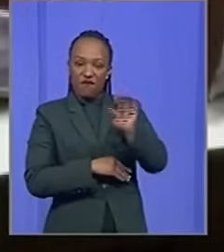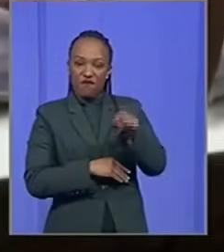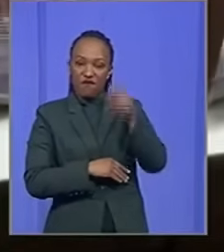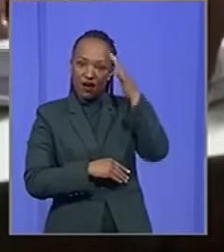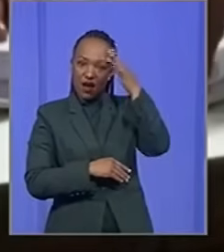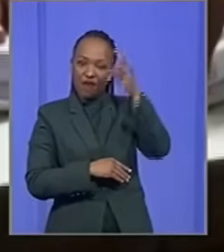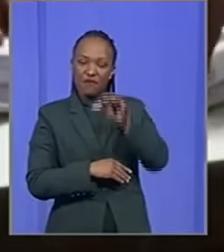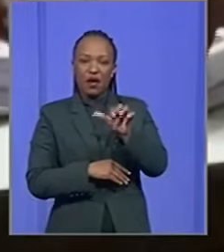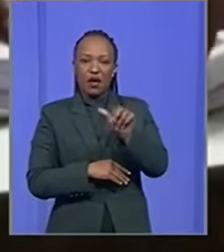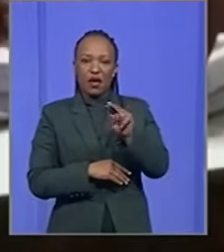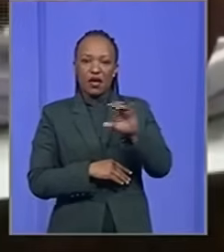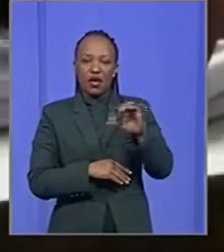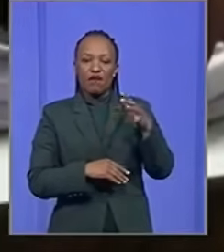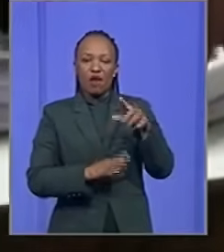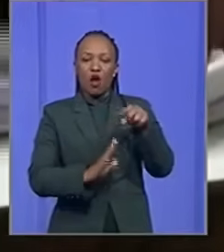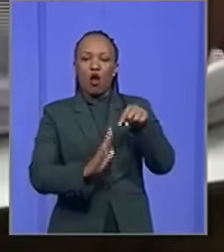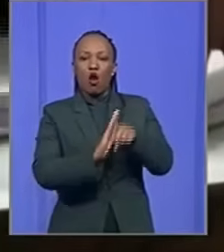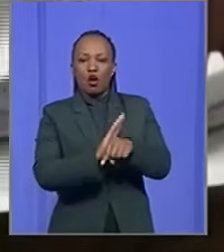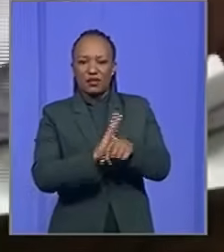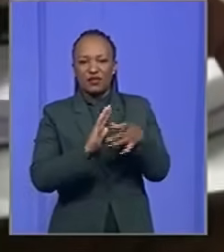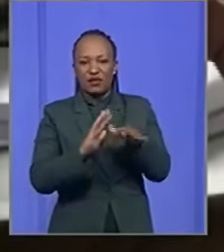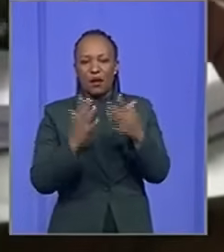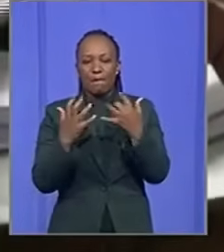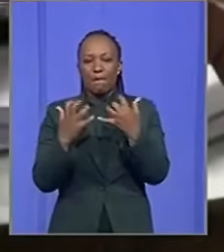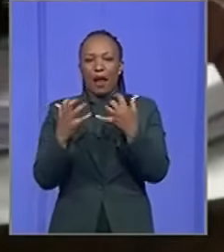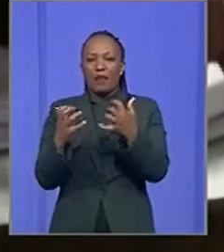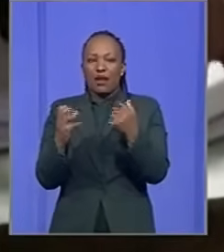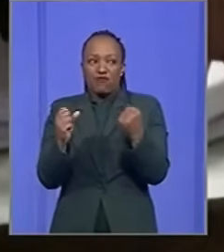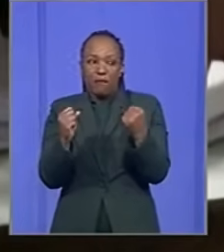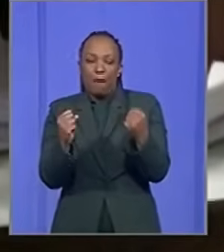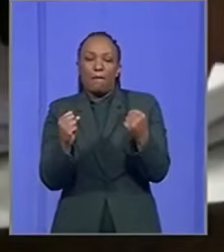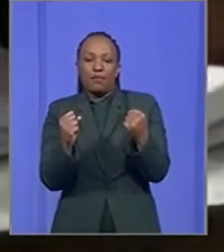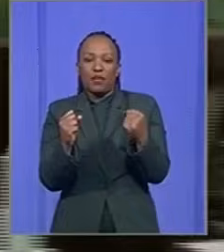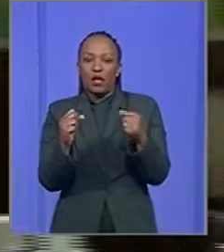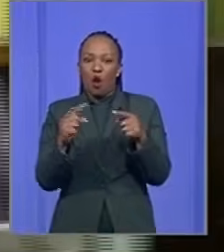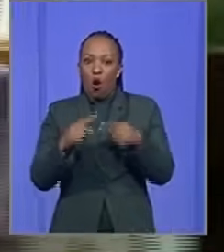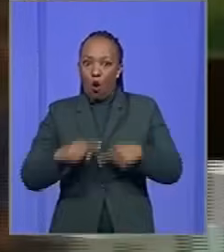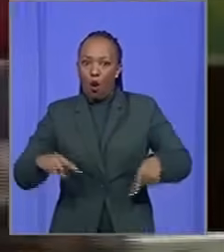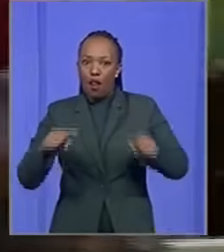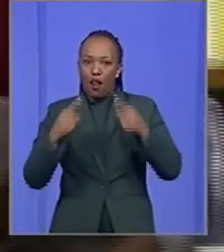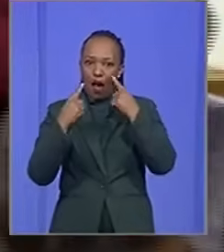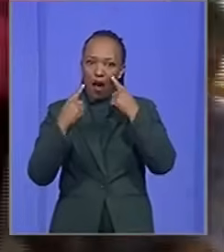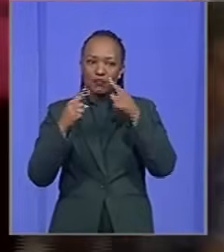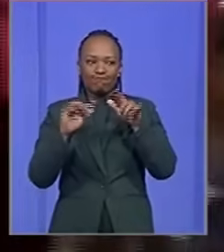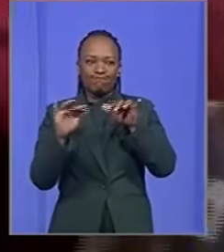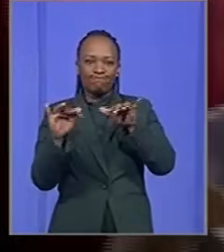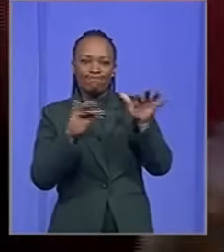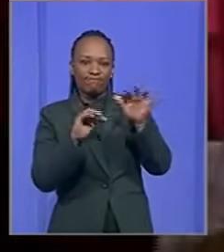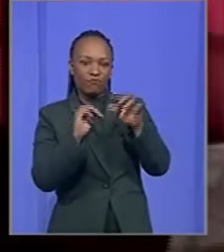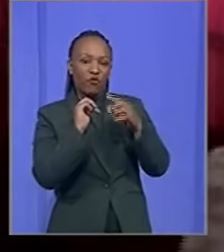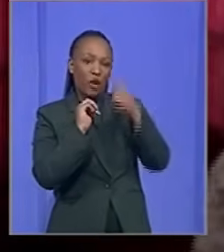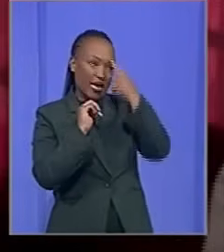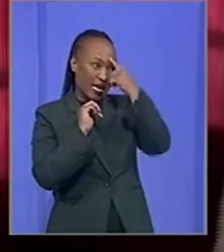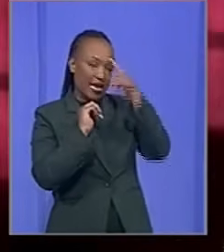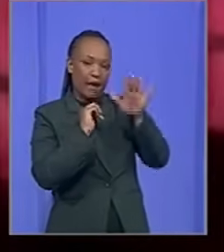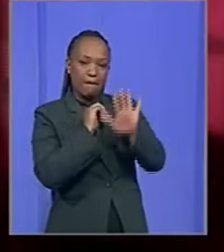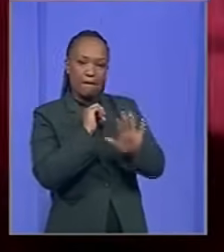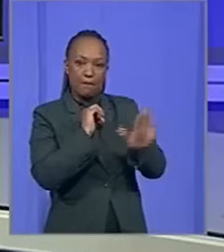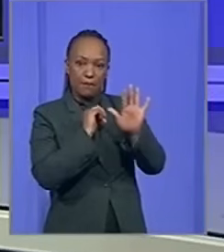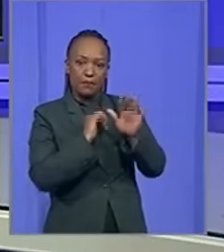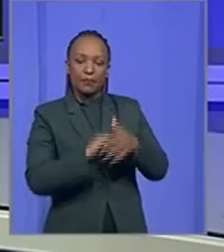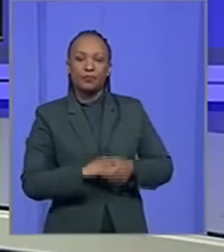ya ANC e lahlehetswe ke palohare parlamenteng, mme jwale mahlo ohle a dutse ho naha ya India.